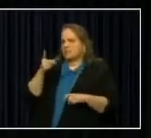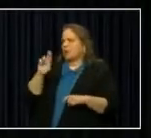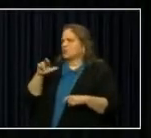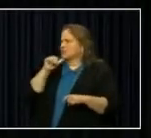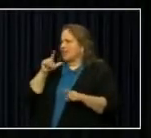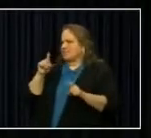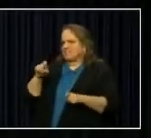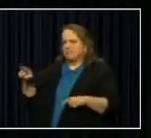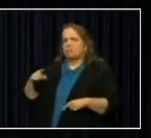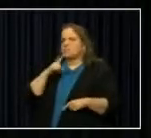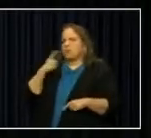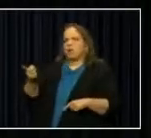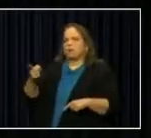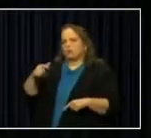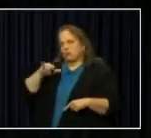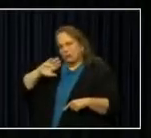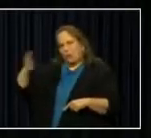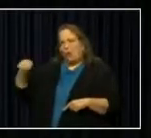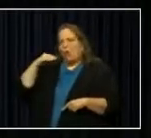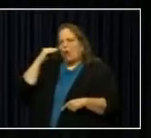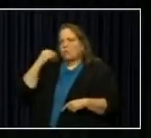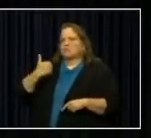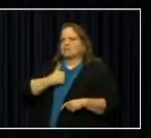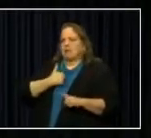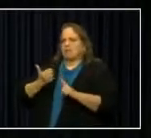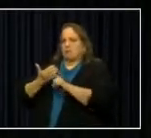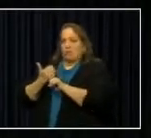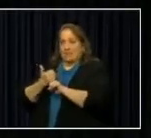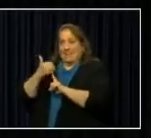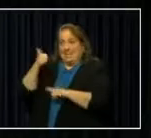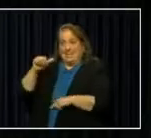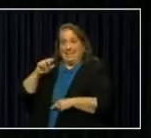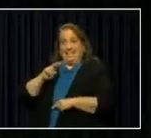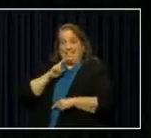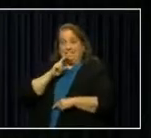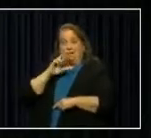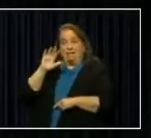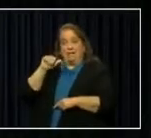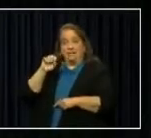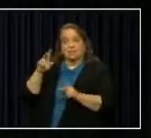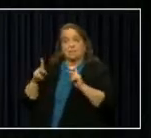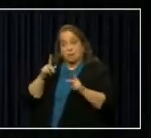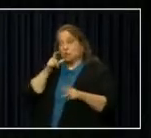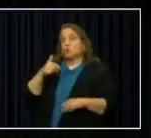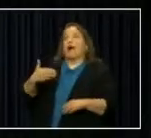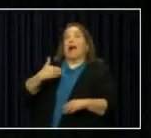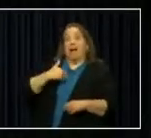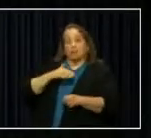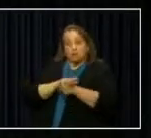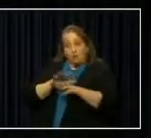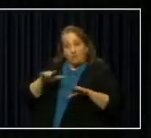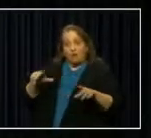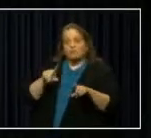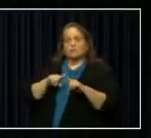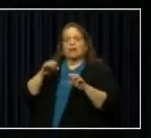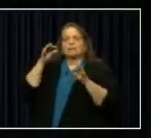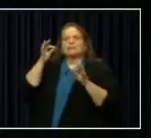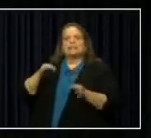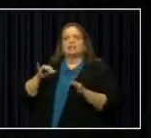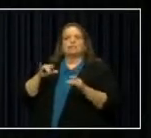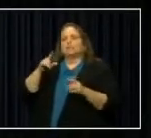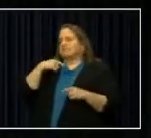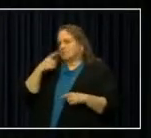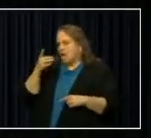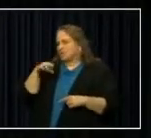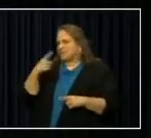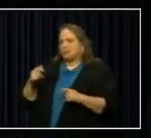Is there any tracking of these cases, suspected cases that have not been tested, but are still being told to quarantine as if they have? So the question is, there